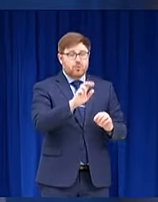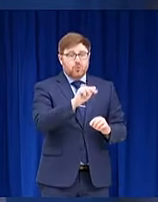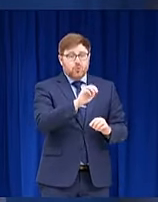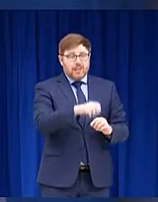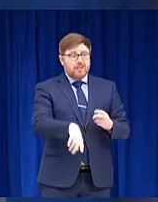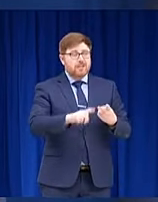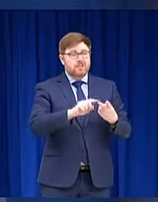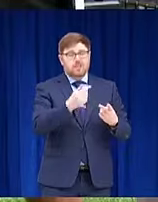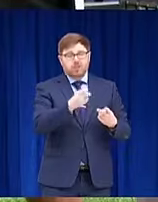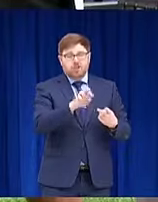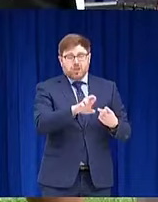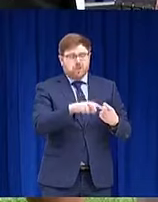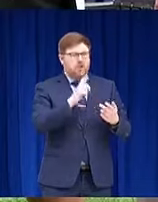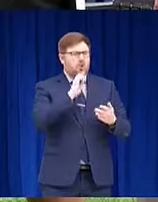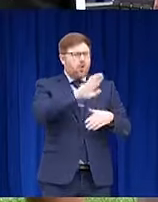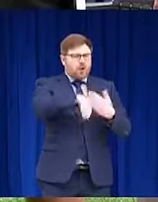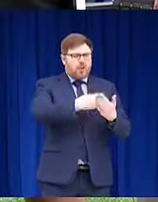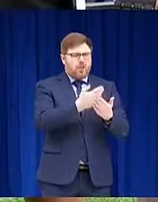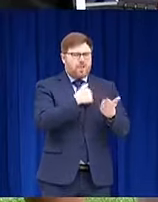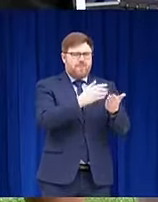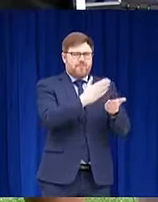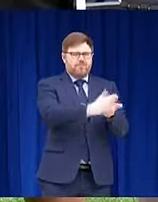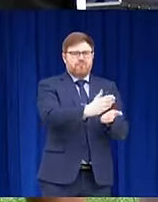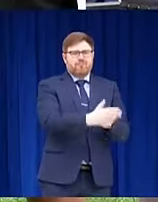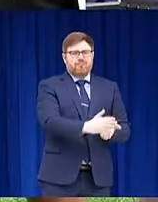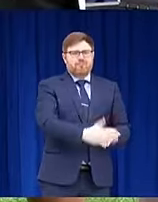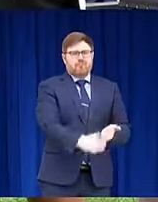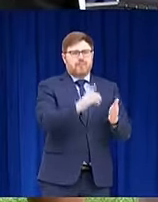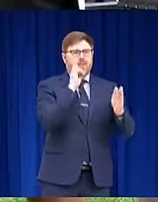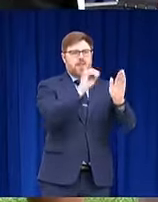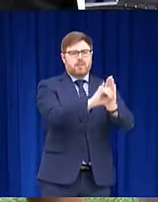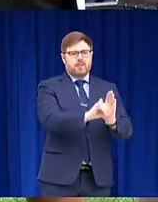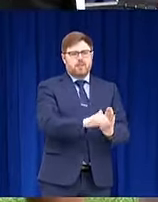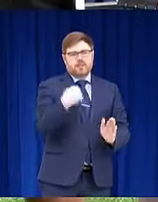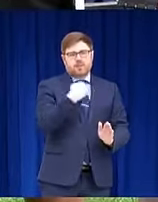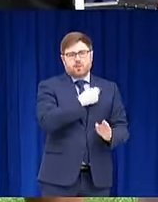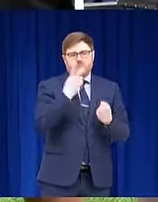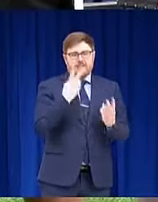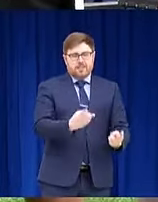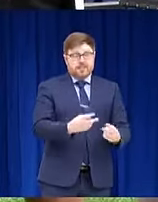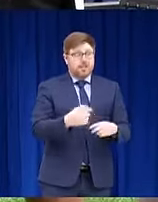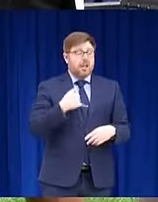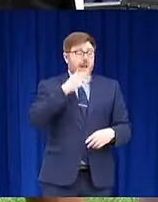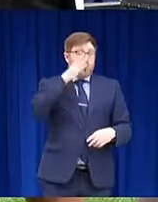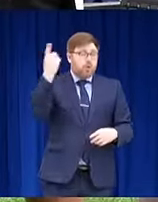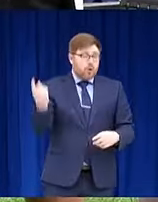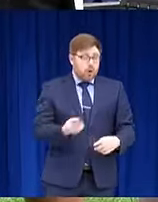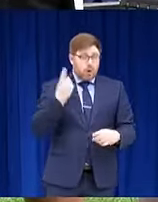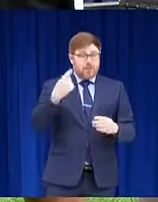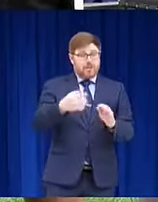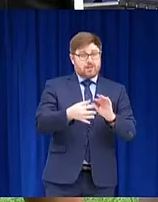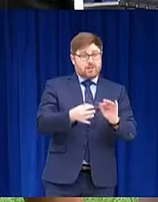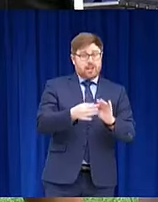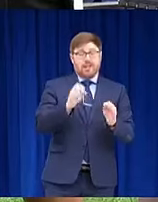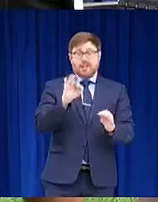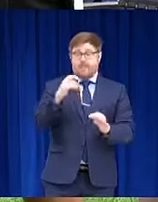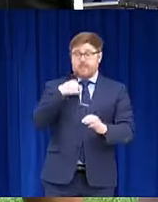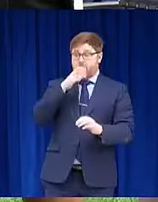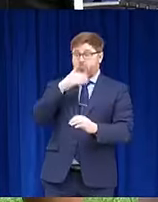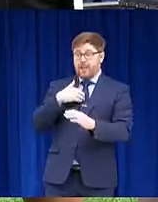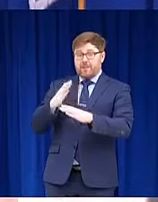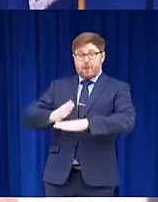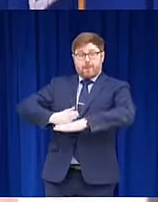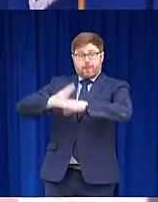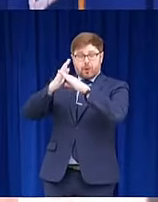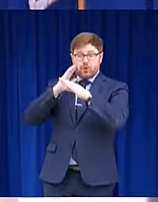and every other marginalized identity. I will always argue that if we dismantle barriers for some, we truly